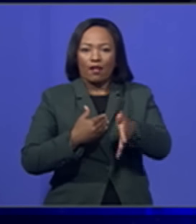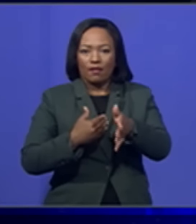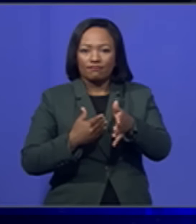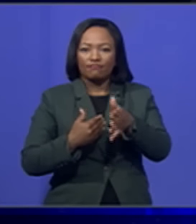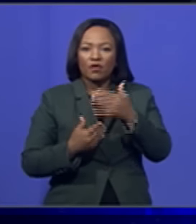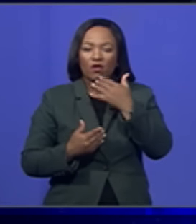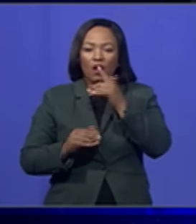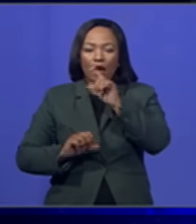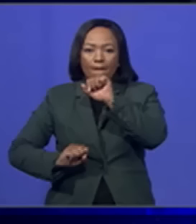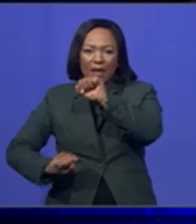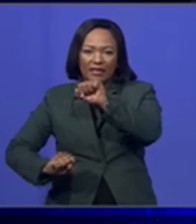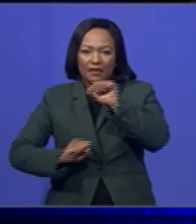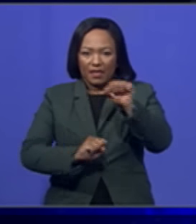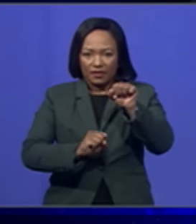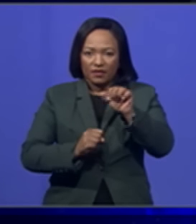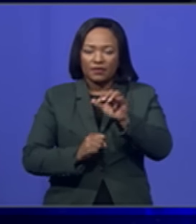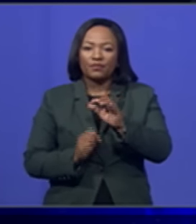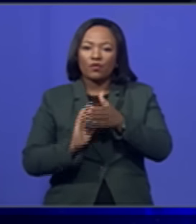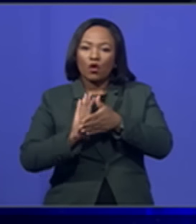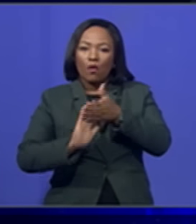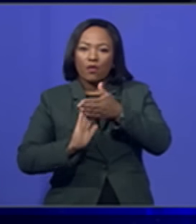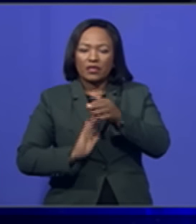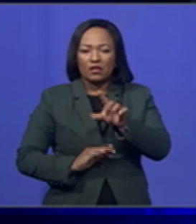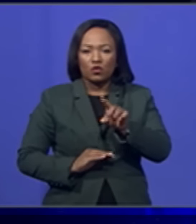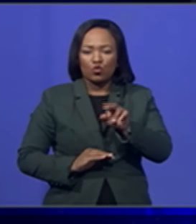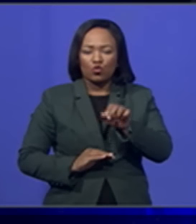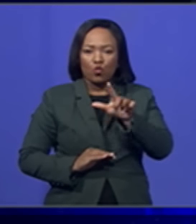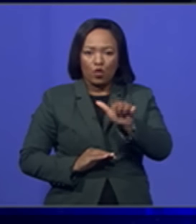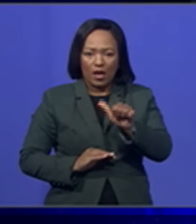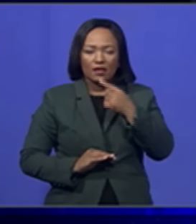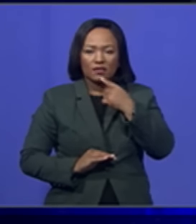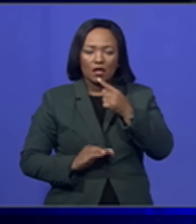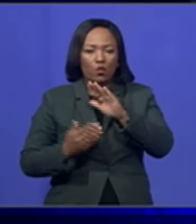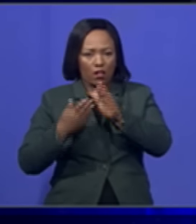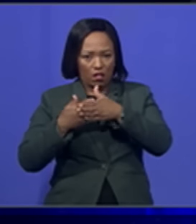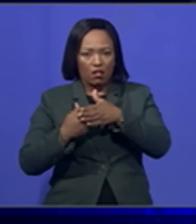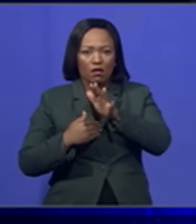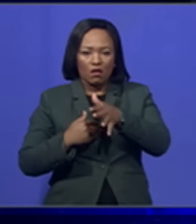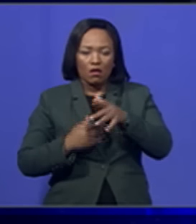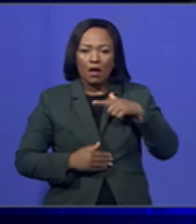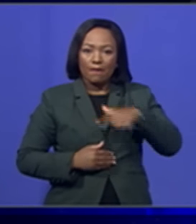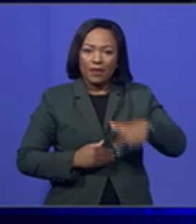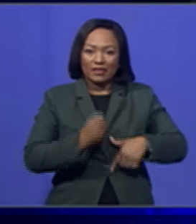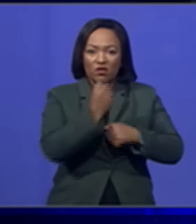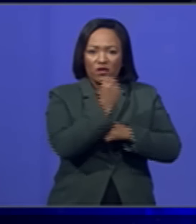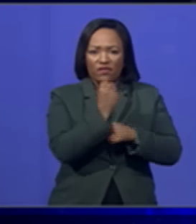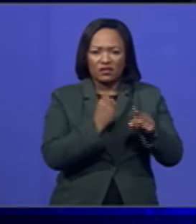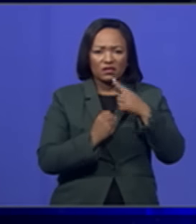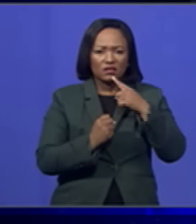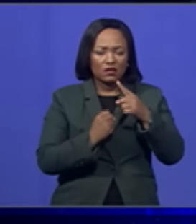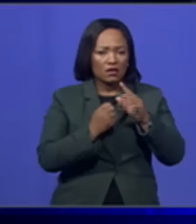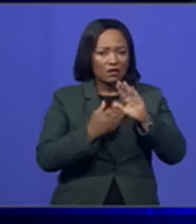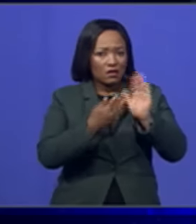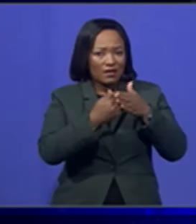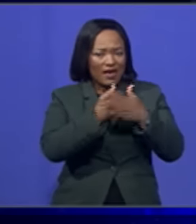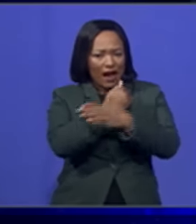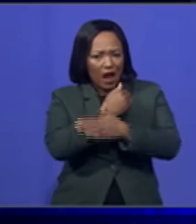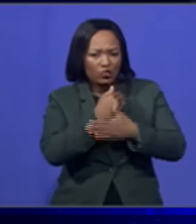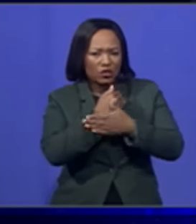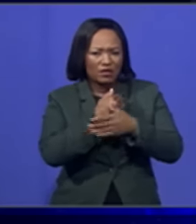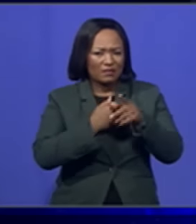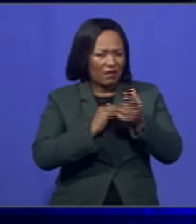March and March le Operation Didula. Le ha le jwalo kantoro ya mopresidente e re ho kwalwa ha naha ha se ntho e tlang ho etsahala.